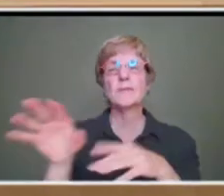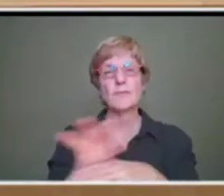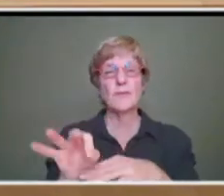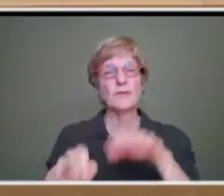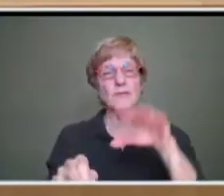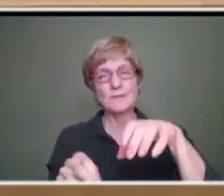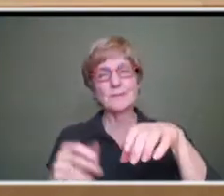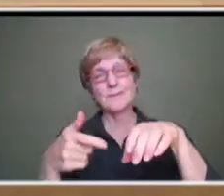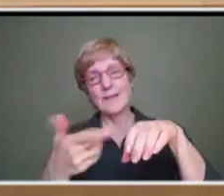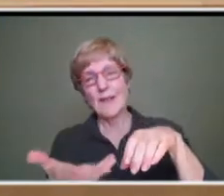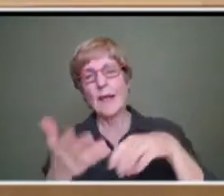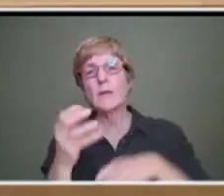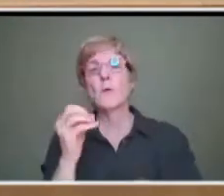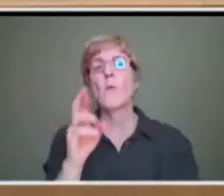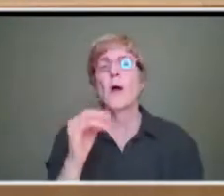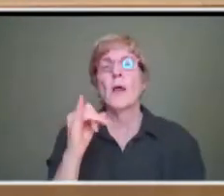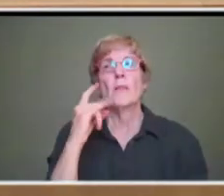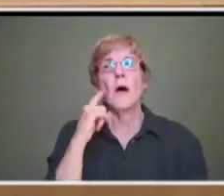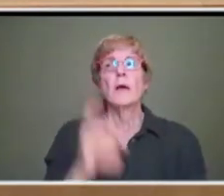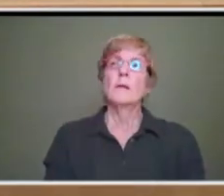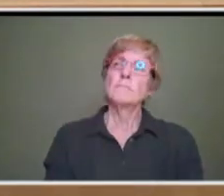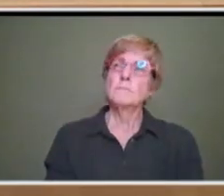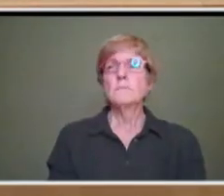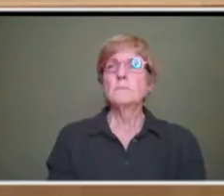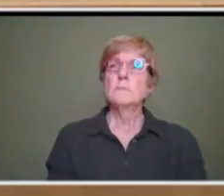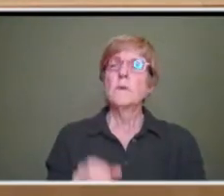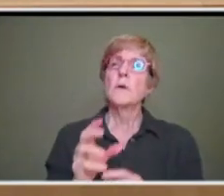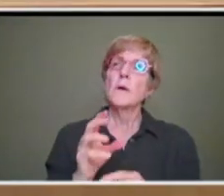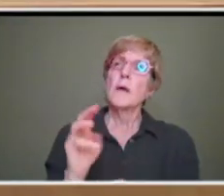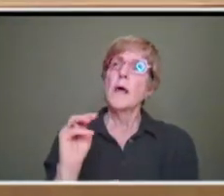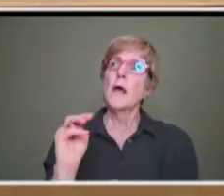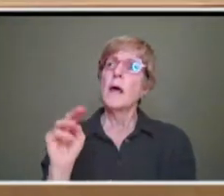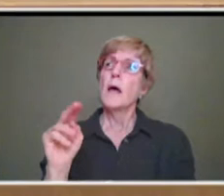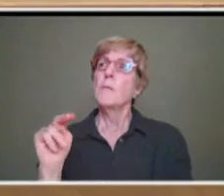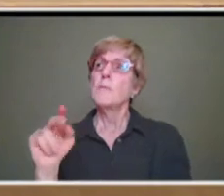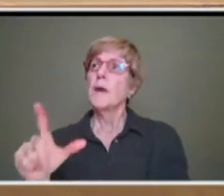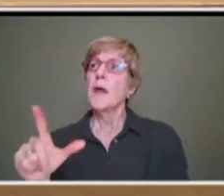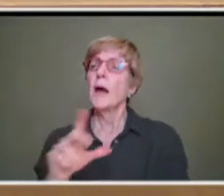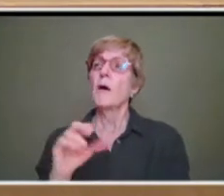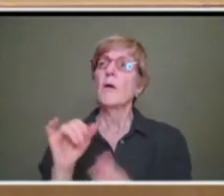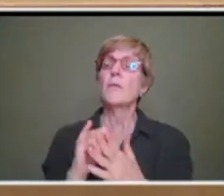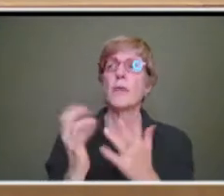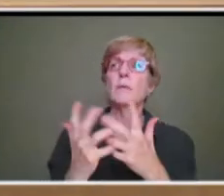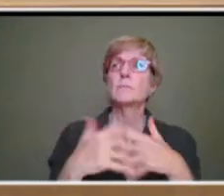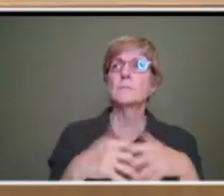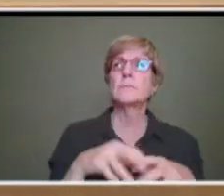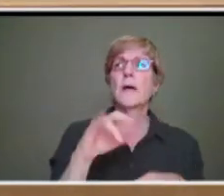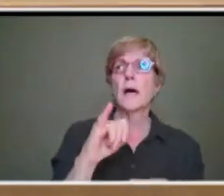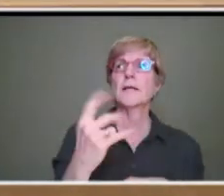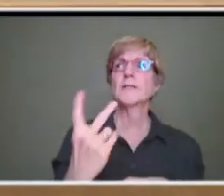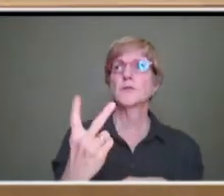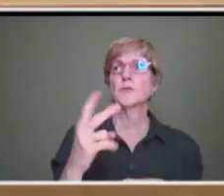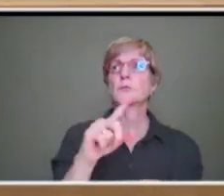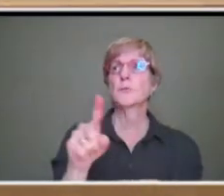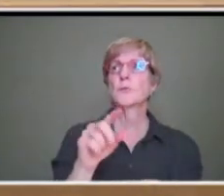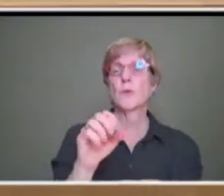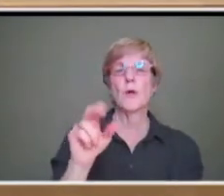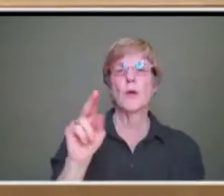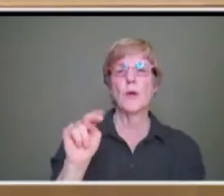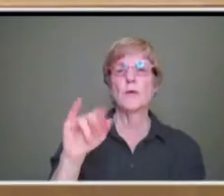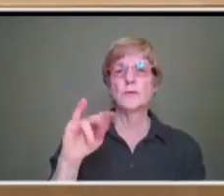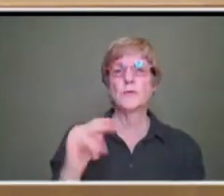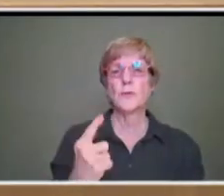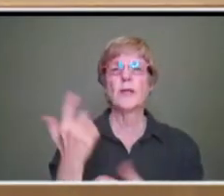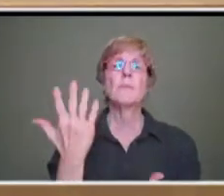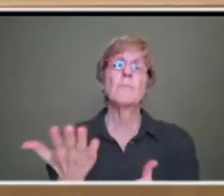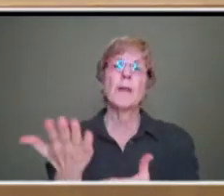I think we were a little bit between both m l was the one that does directly align with that I2 zoning District but we may want to go